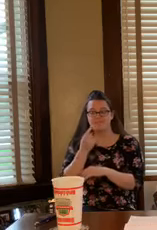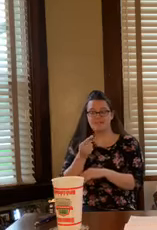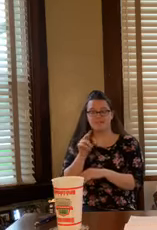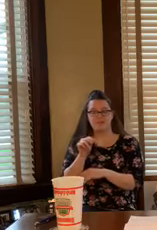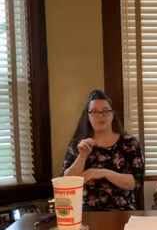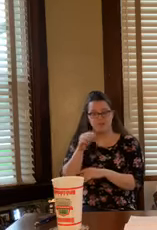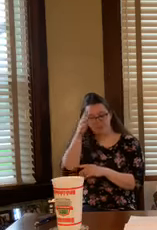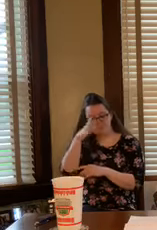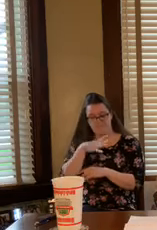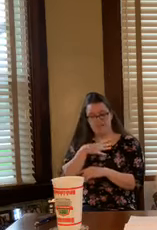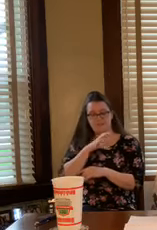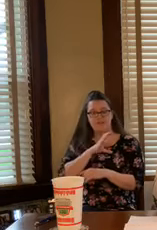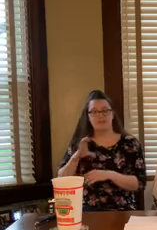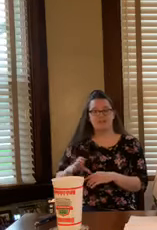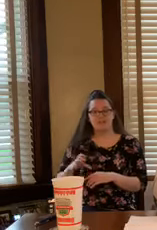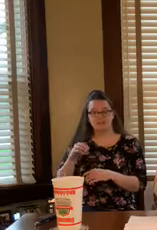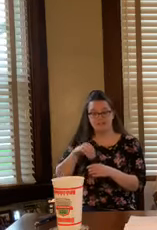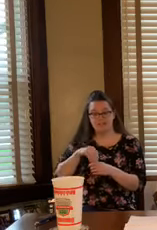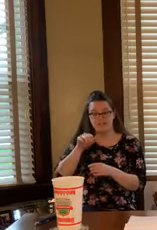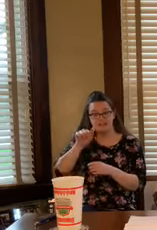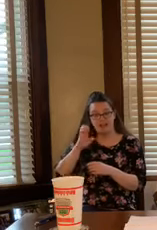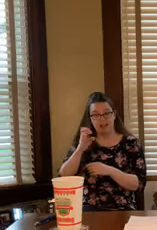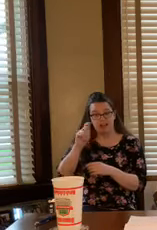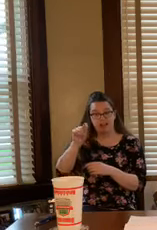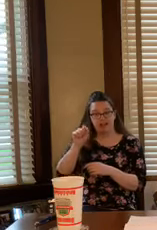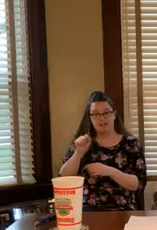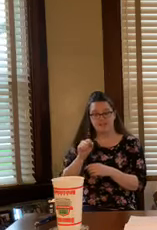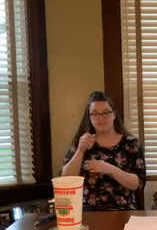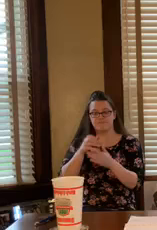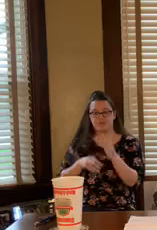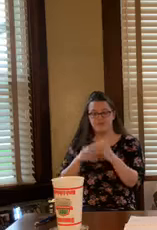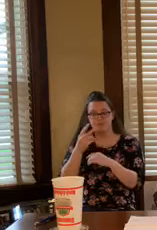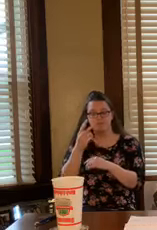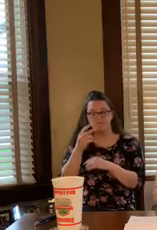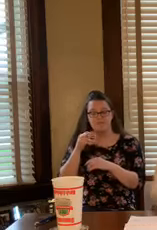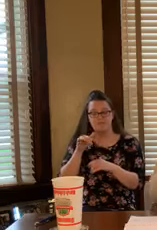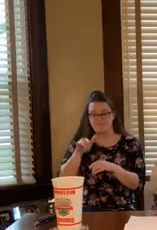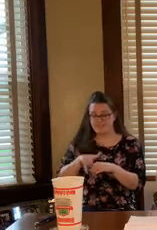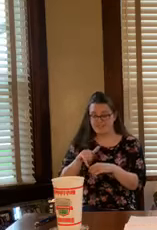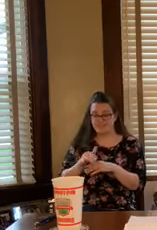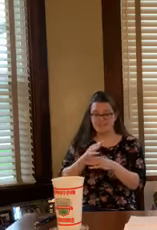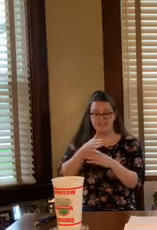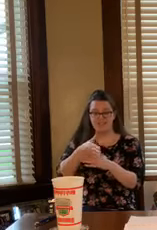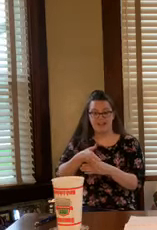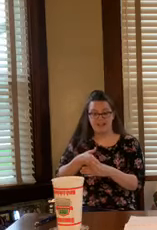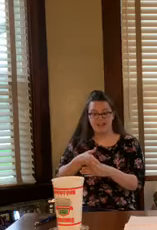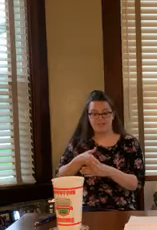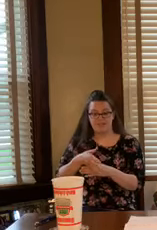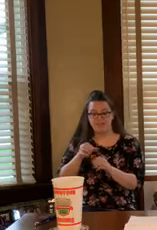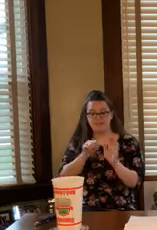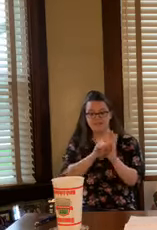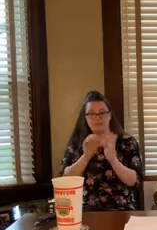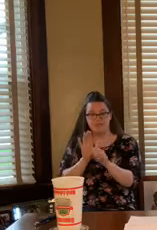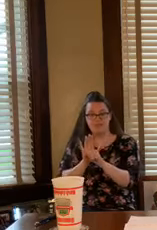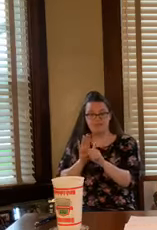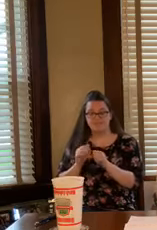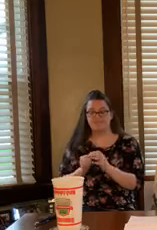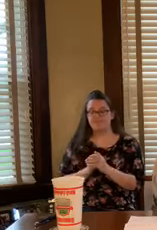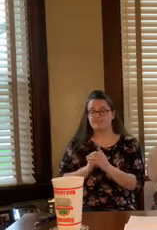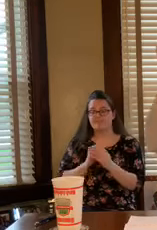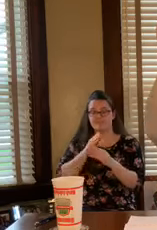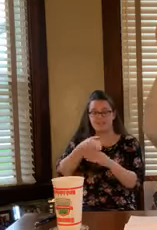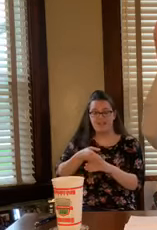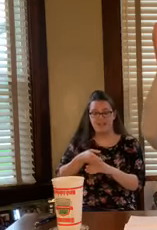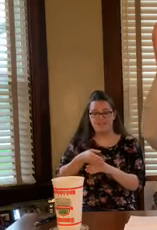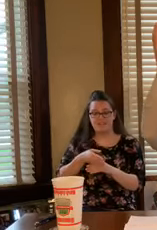Now in Acts chapter 2, we find after Jesus' crucifixion, this is after Jesus' resurrection, and Jesus has